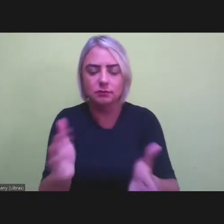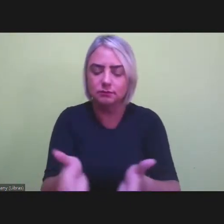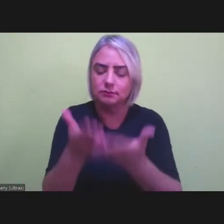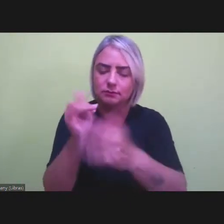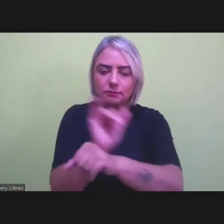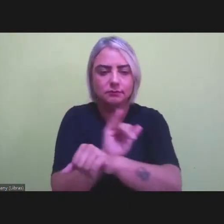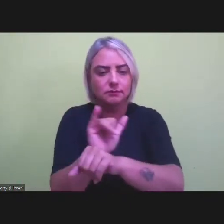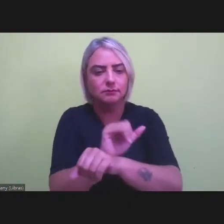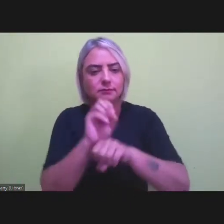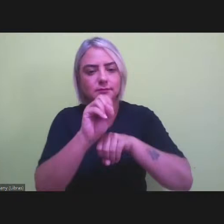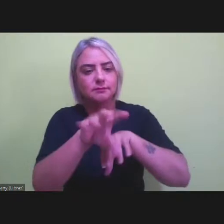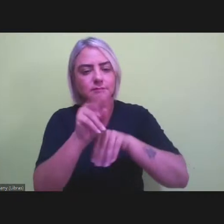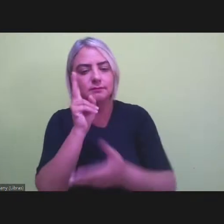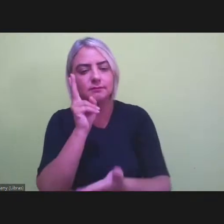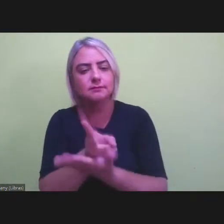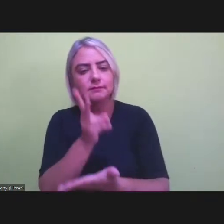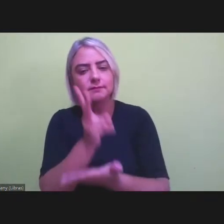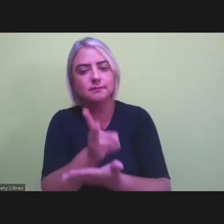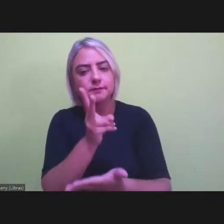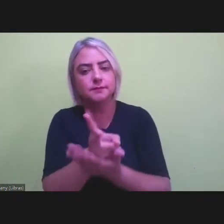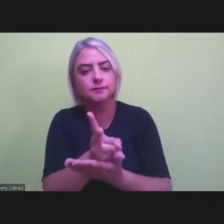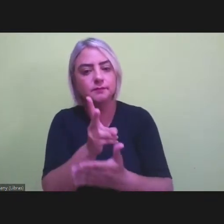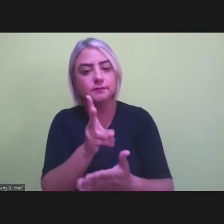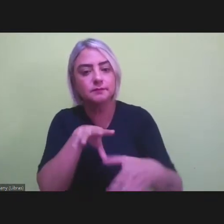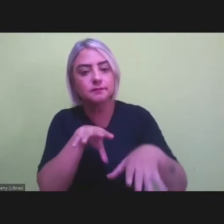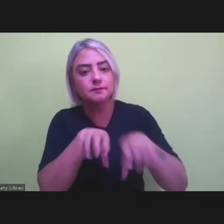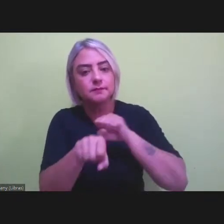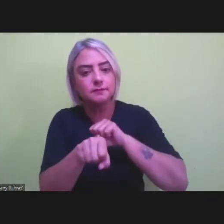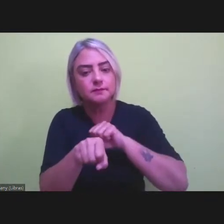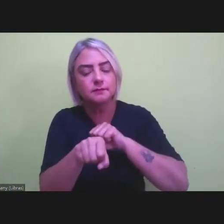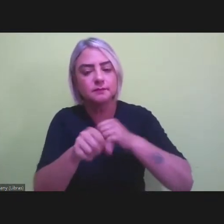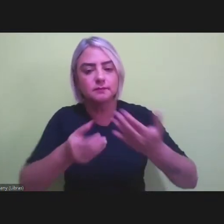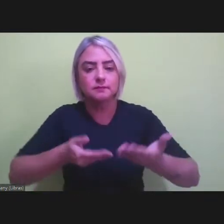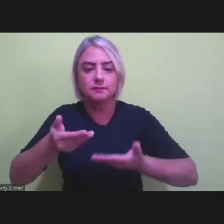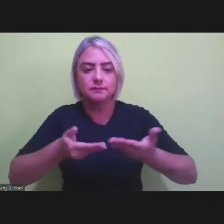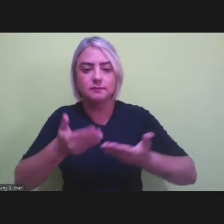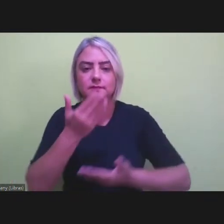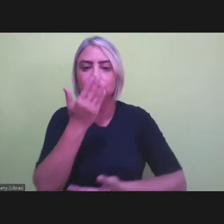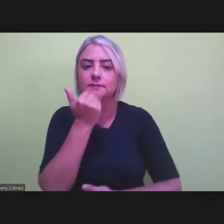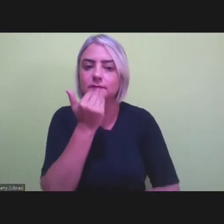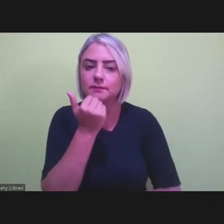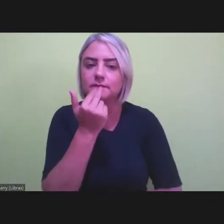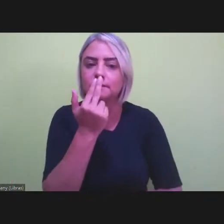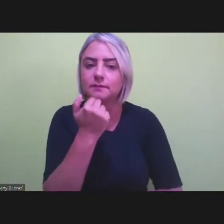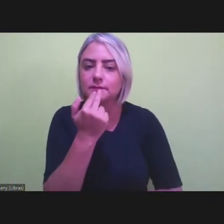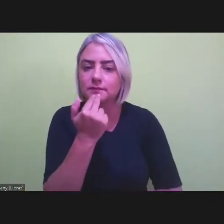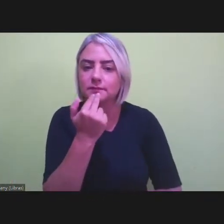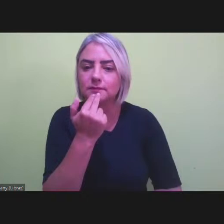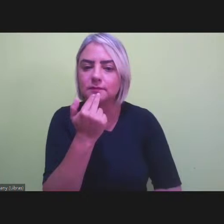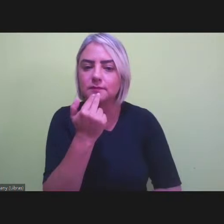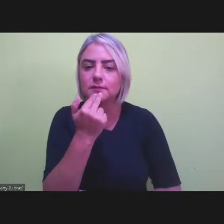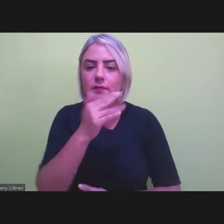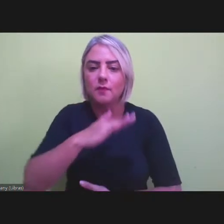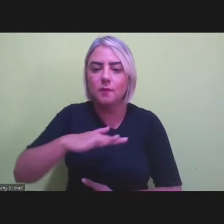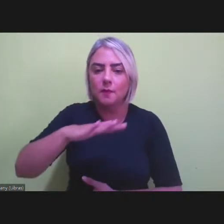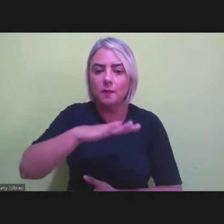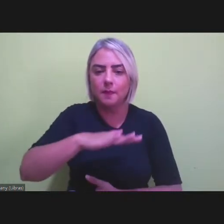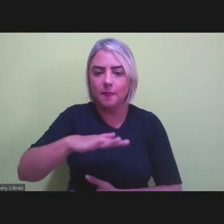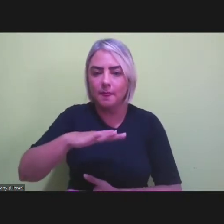supported health care. So for this permanent action and formation in services in food and